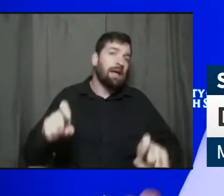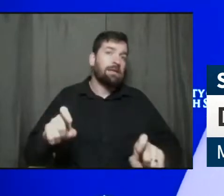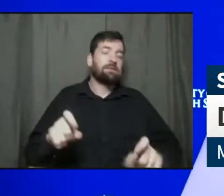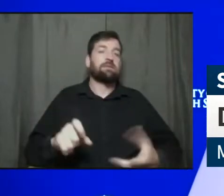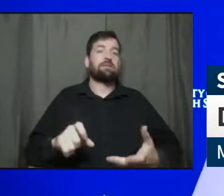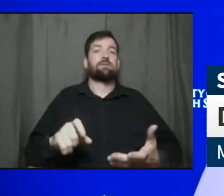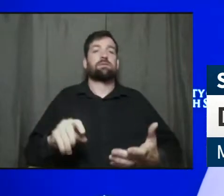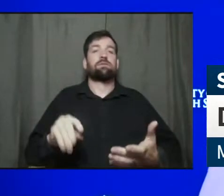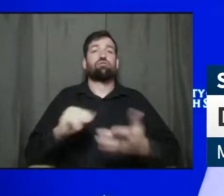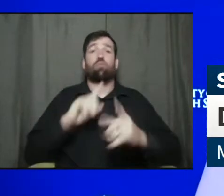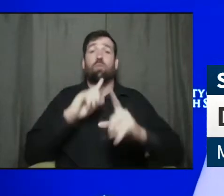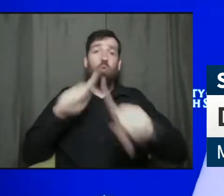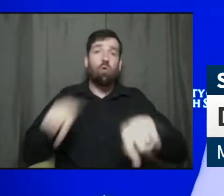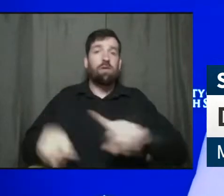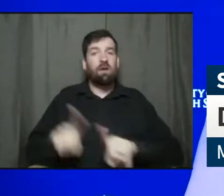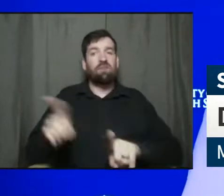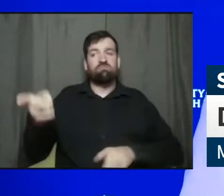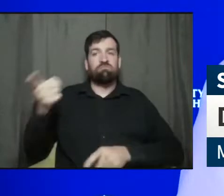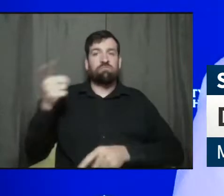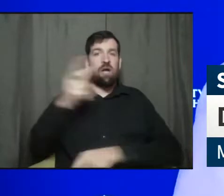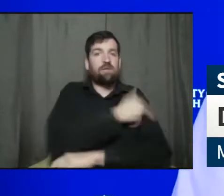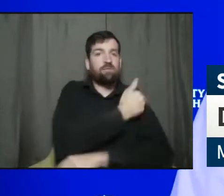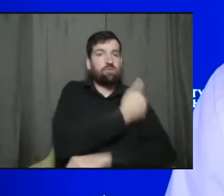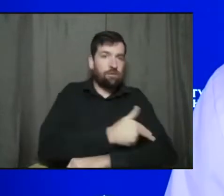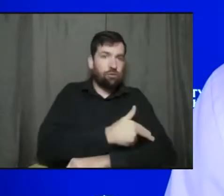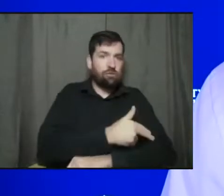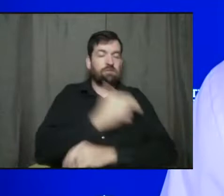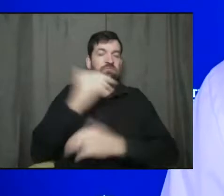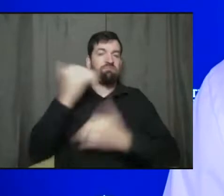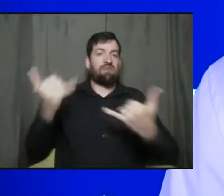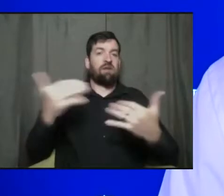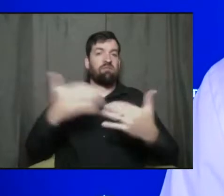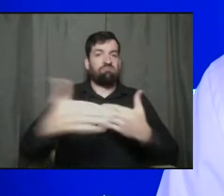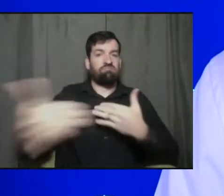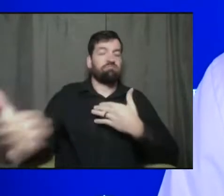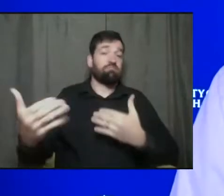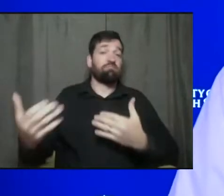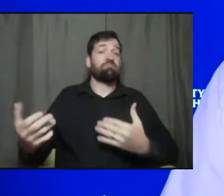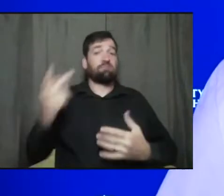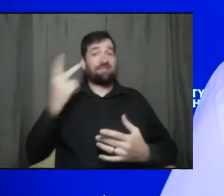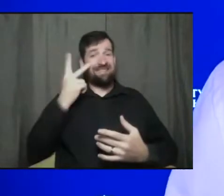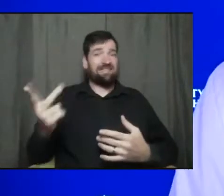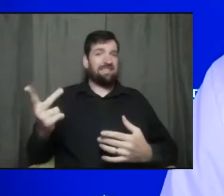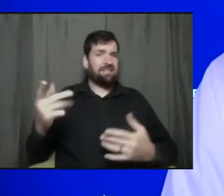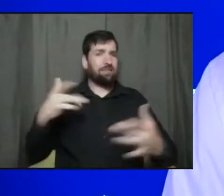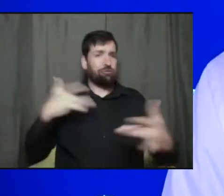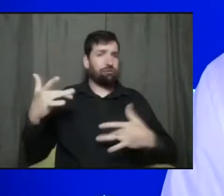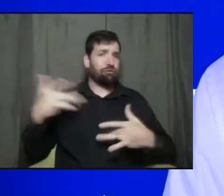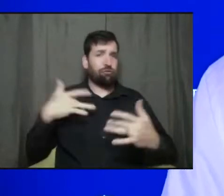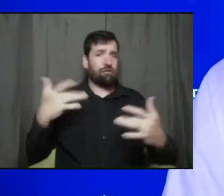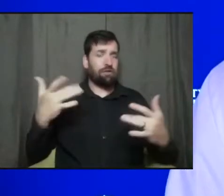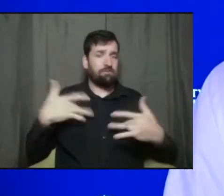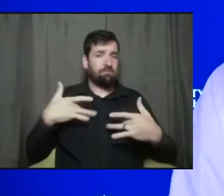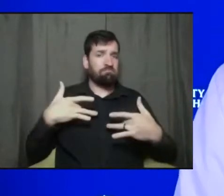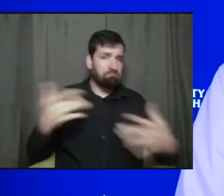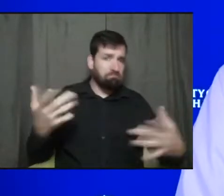point, it's going to be hospitalizations moving forward. I think we are seeing a concerning trend, ticking up slightly, obviously nowhere near what we had in the